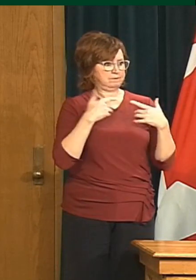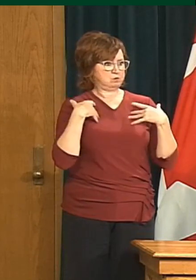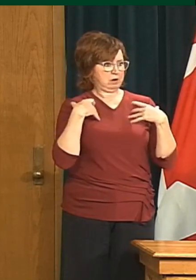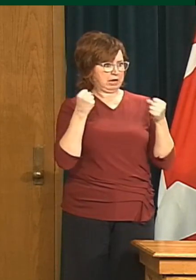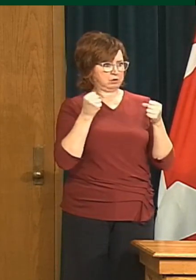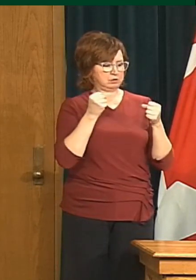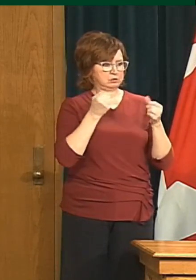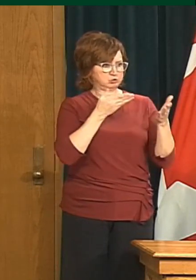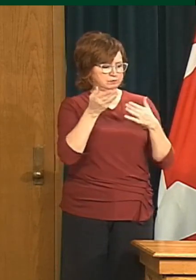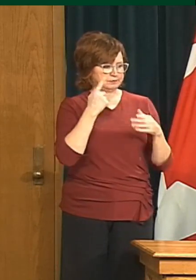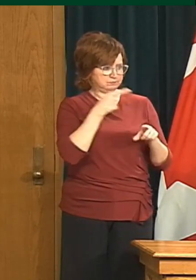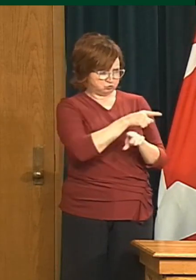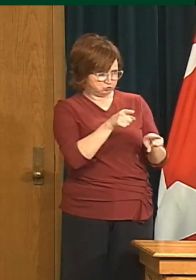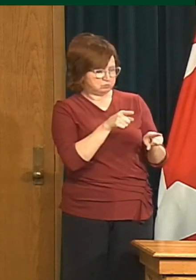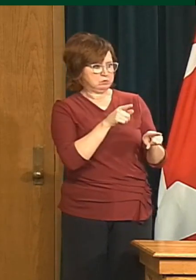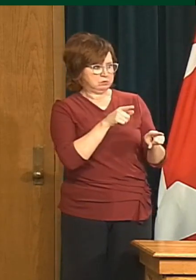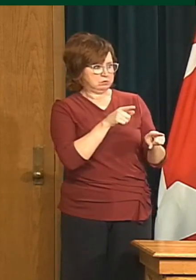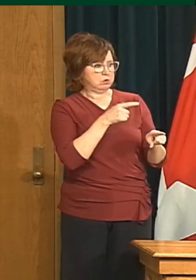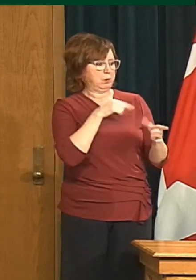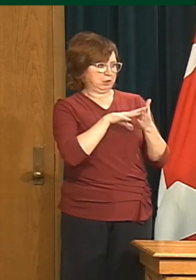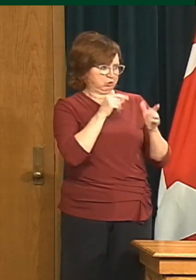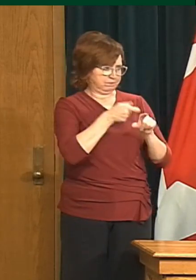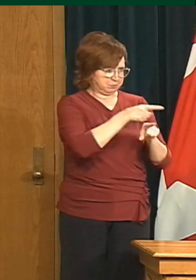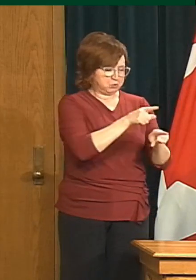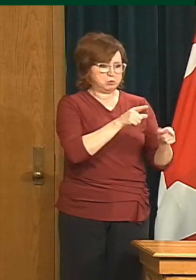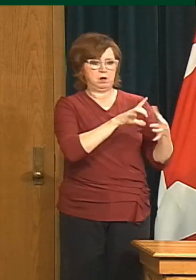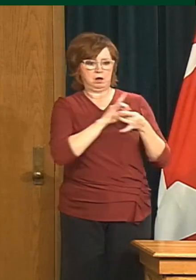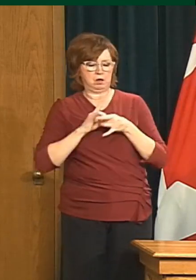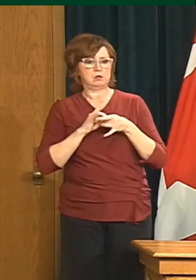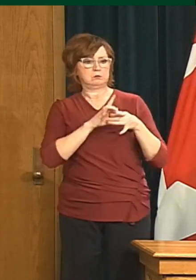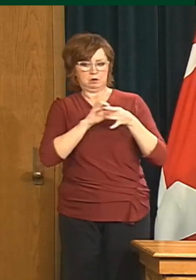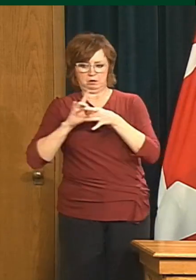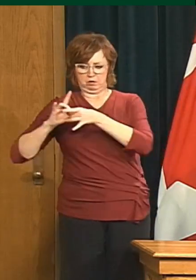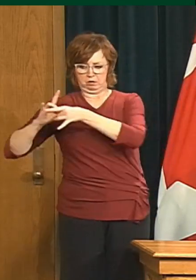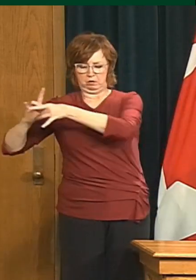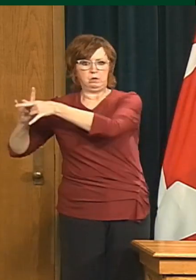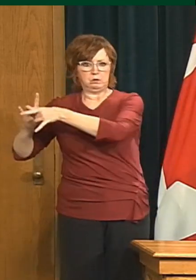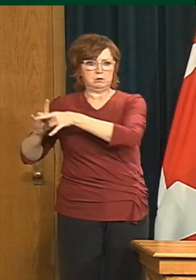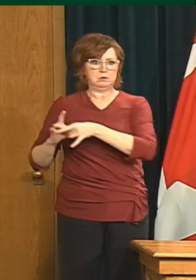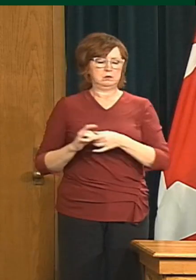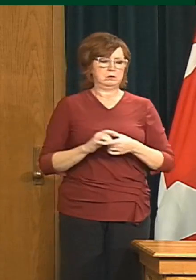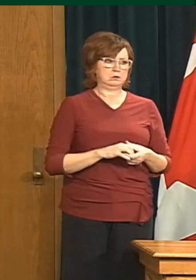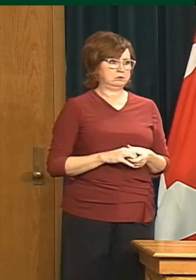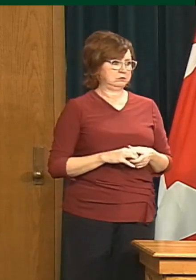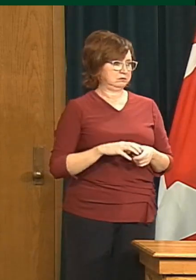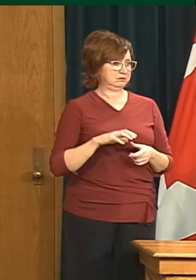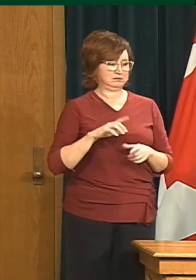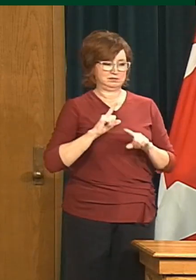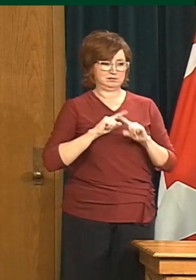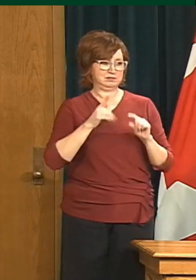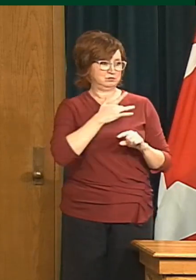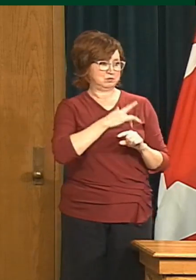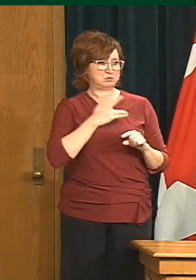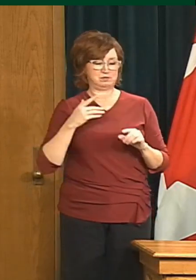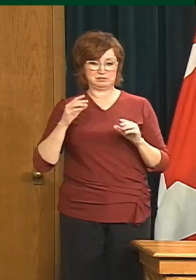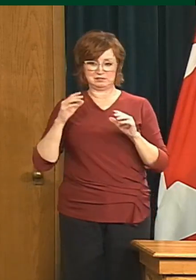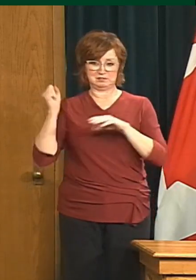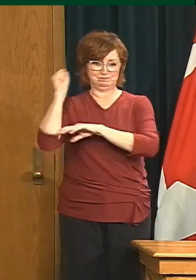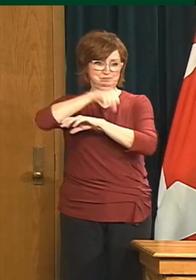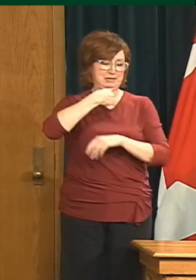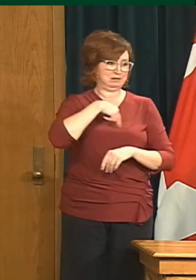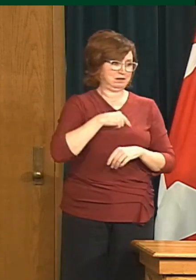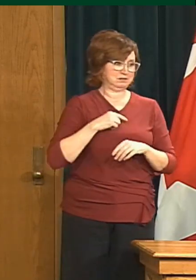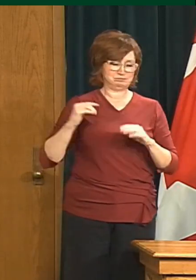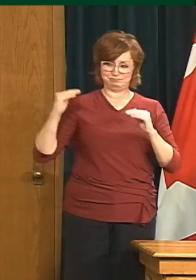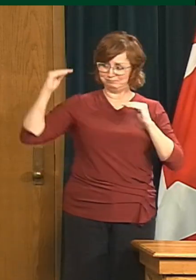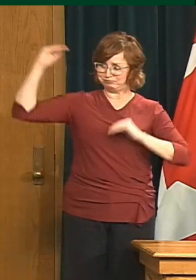have a tremendous outbreak here in Saskatchewan, as we are talking with other provinces where they have far higher rates of infection. And we most certainly